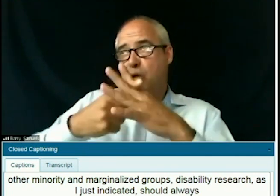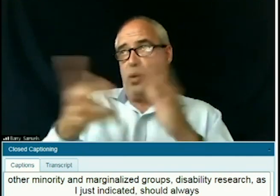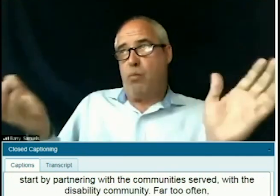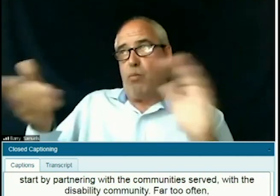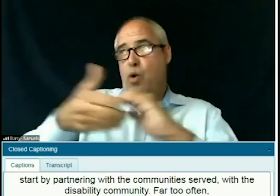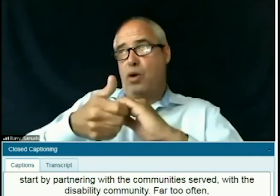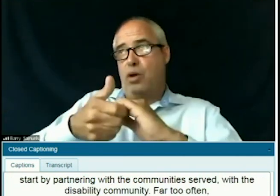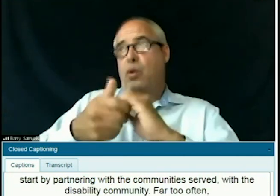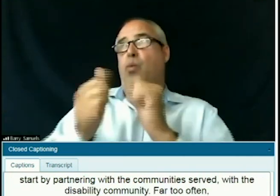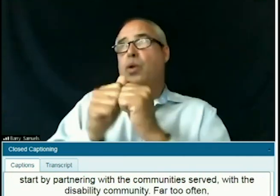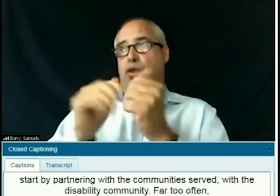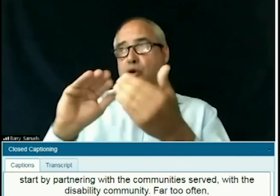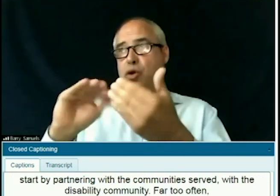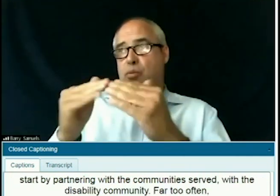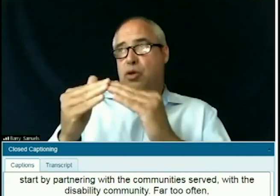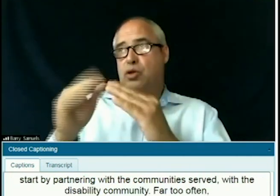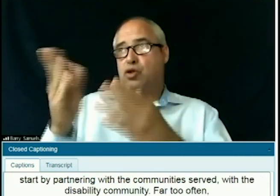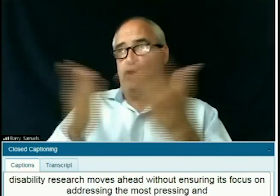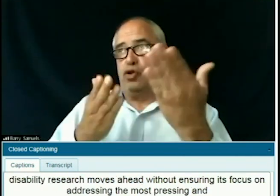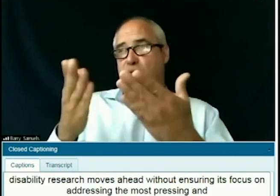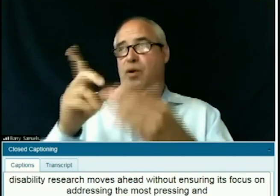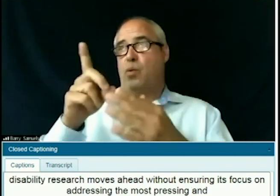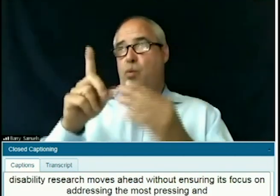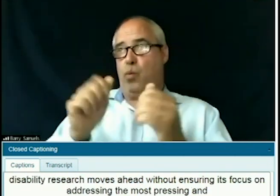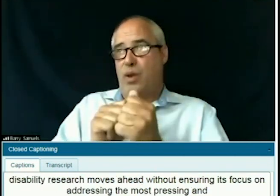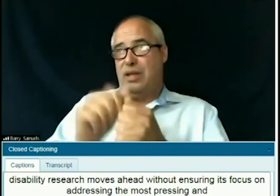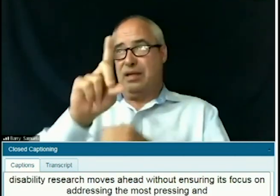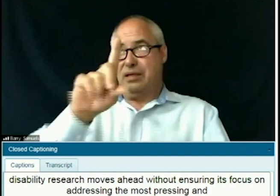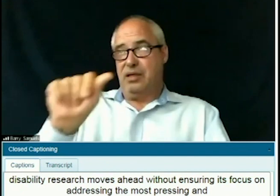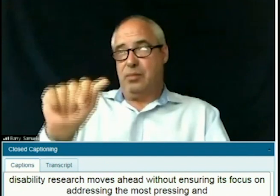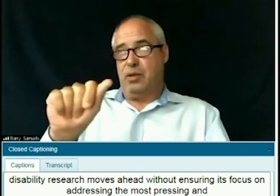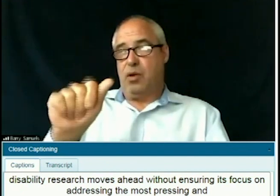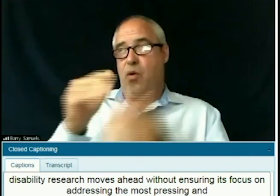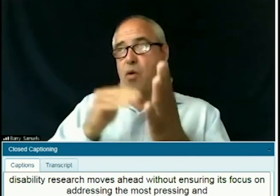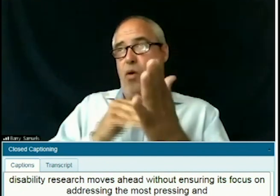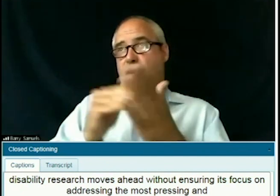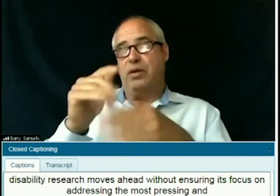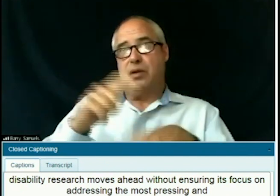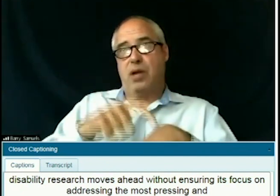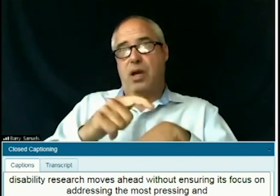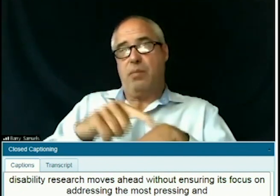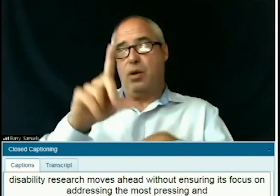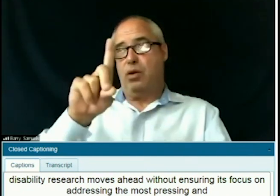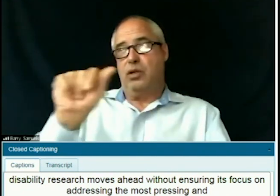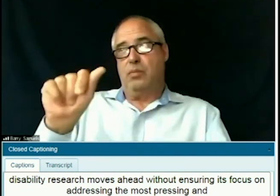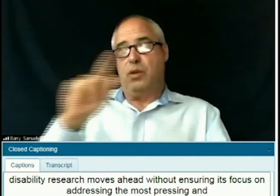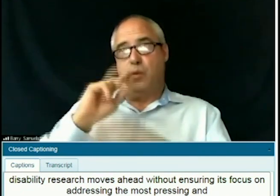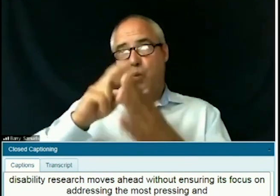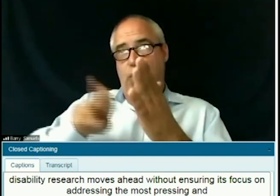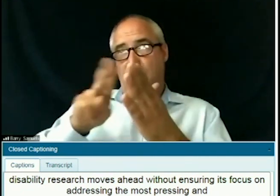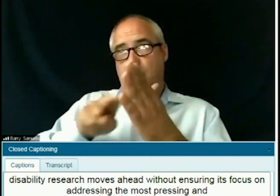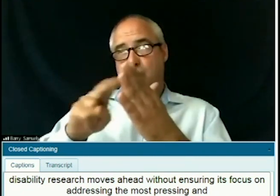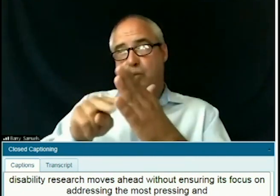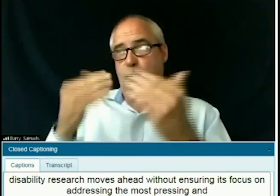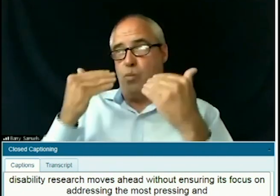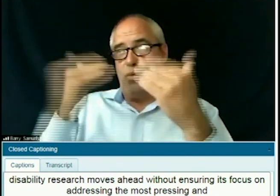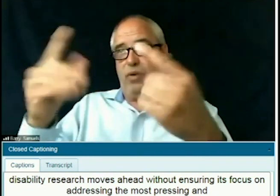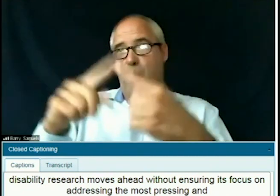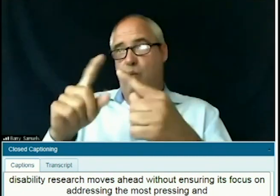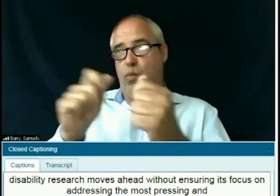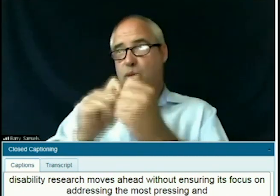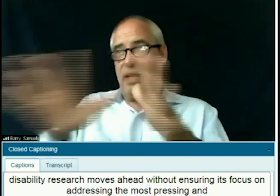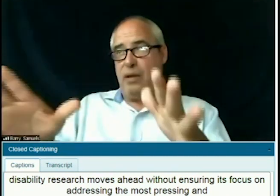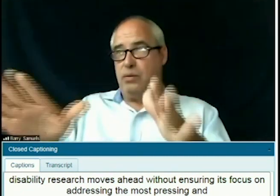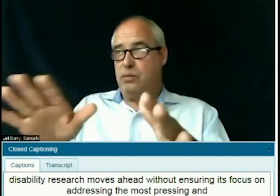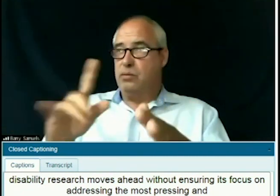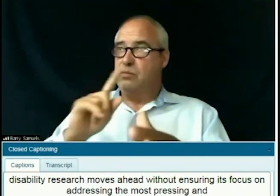the communities served, with the disability community. Far too often, disability research moves ahead without ensuring its focus